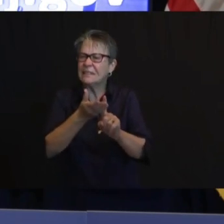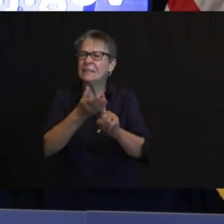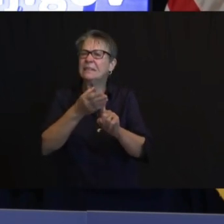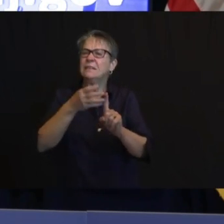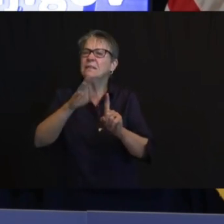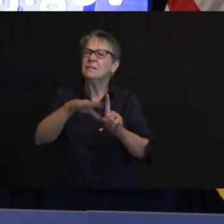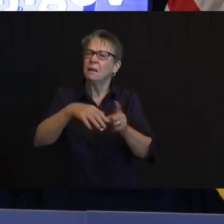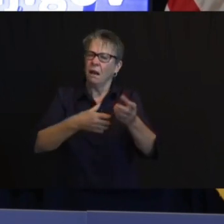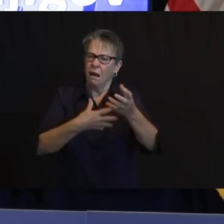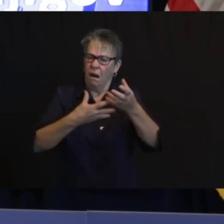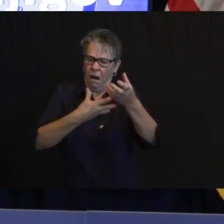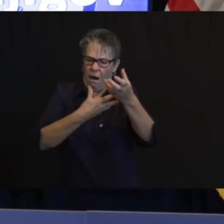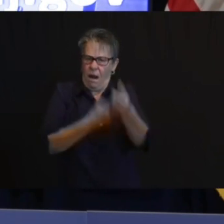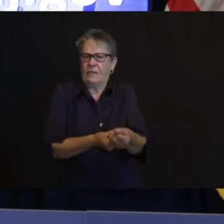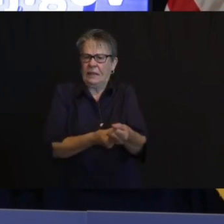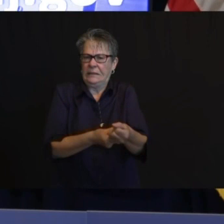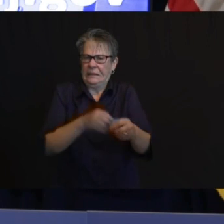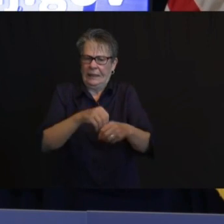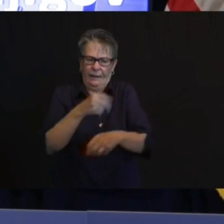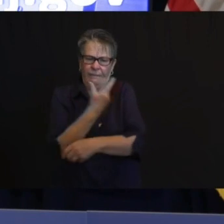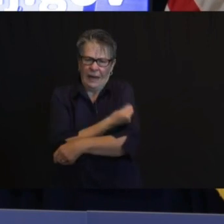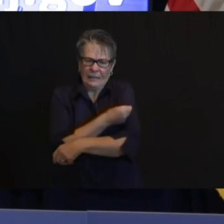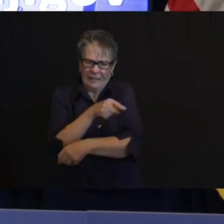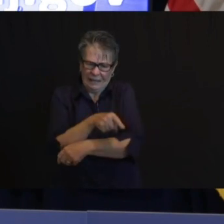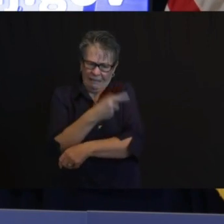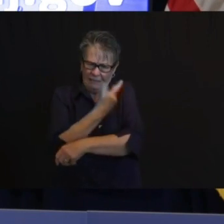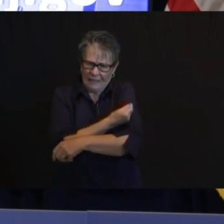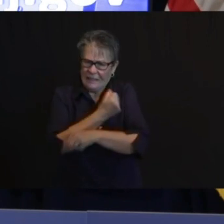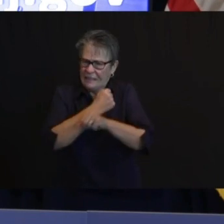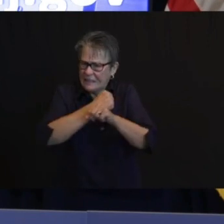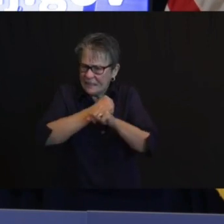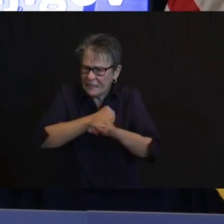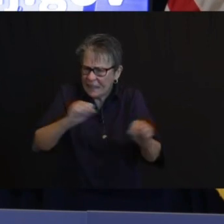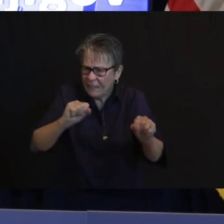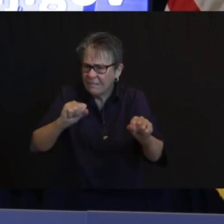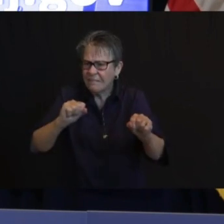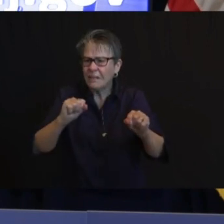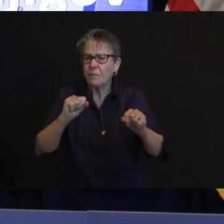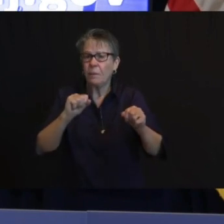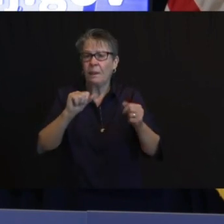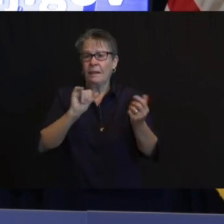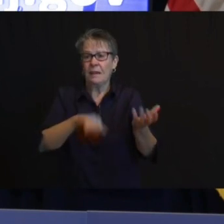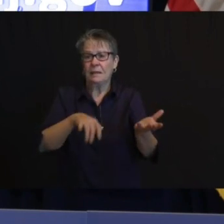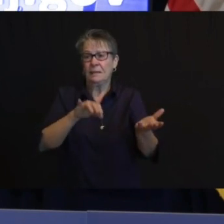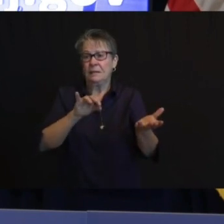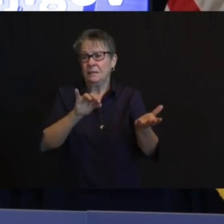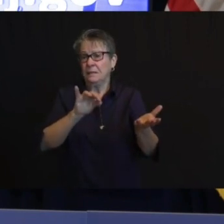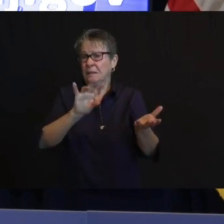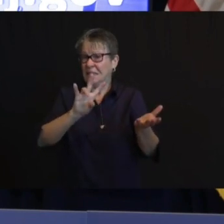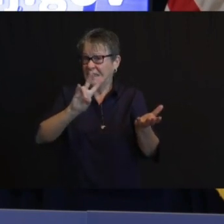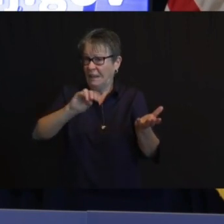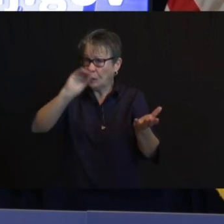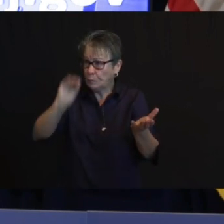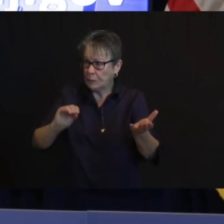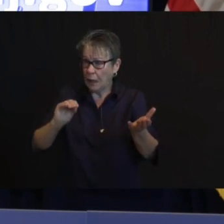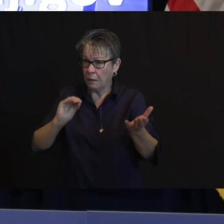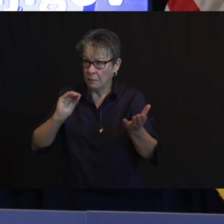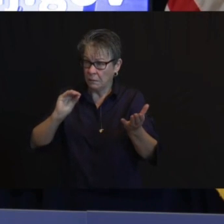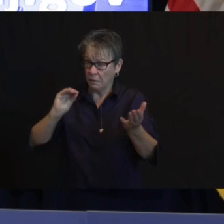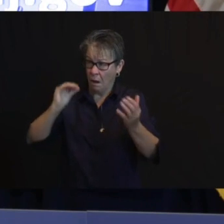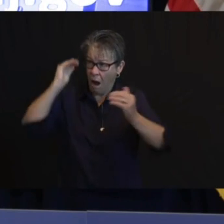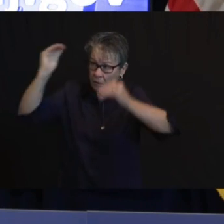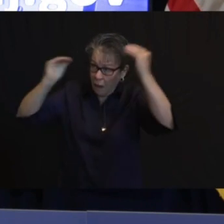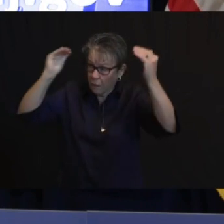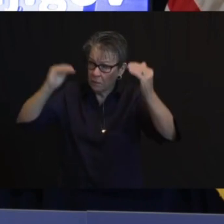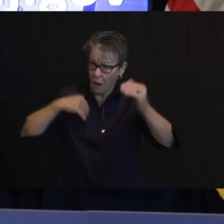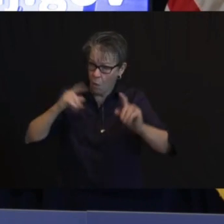goal of vaccinating 70% of the adult population in New Jersey in a 6-month time